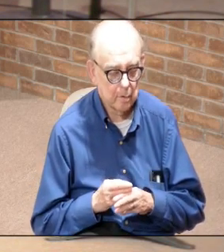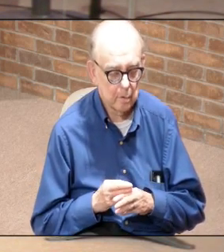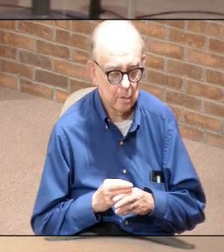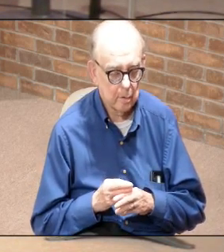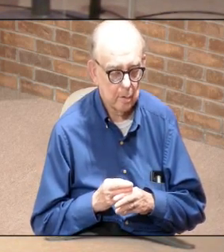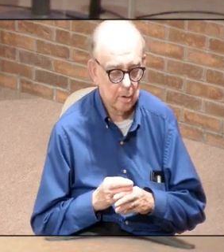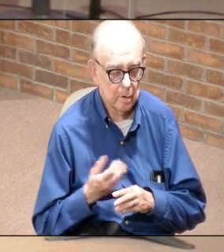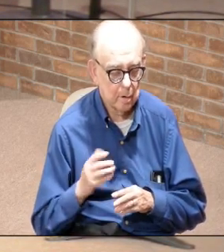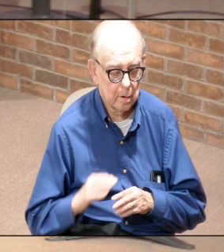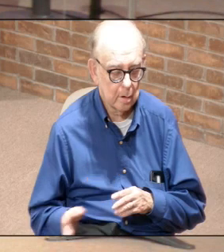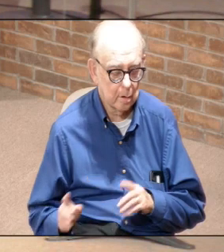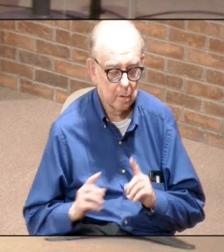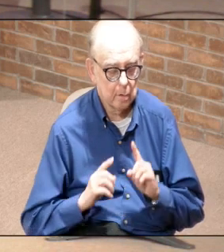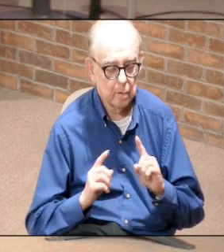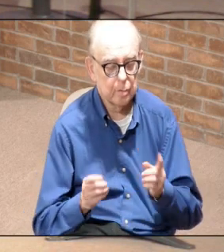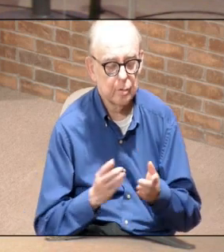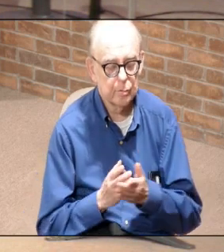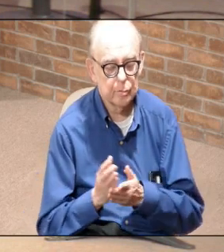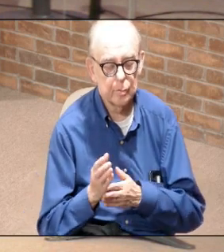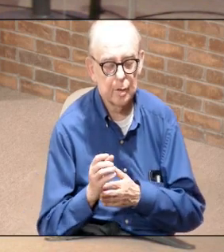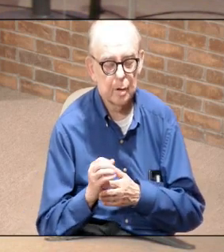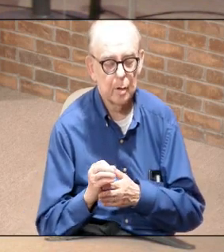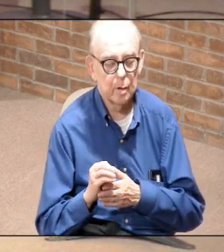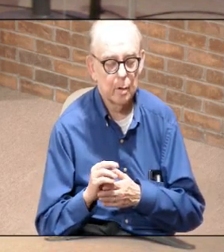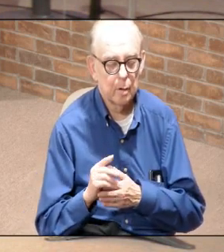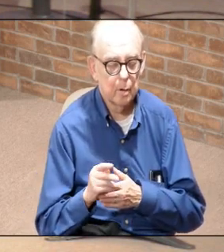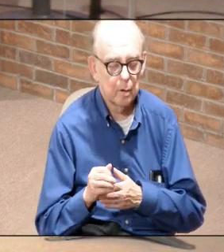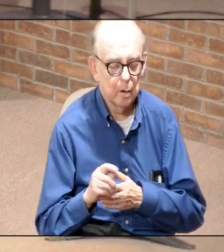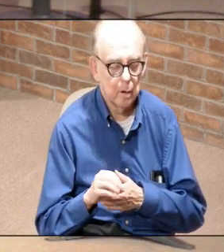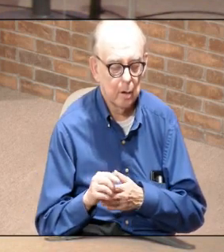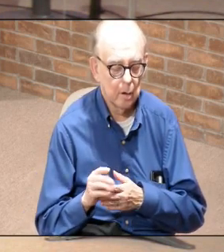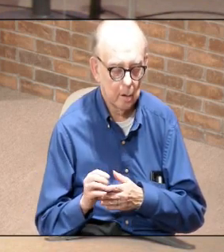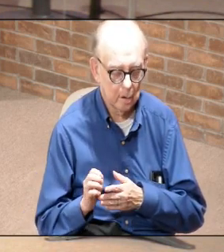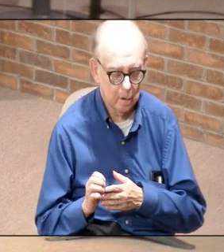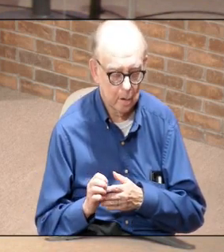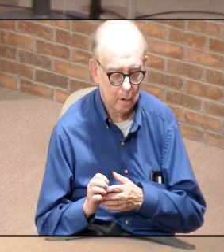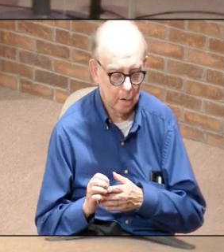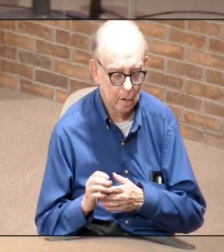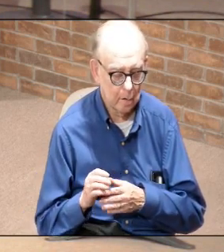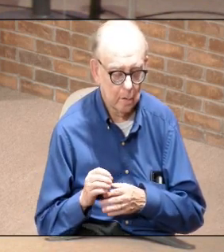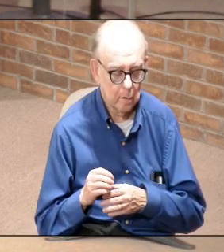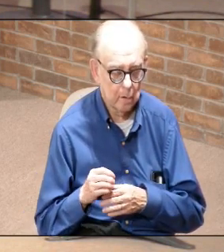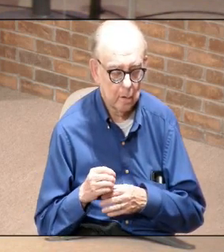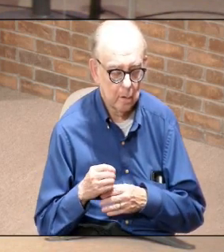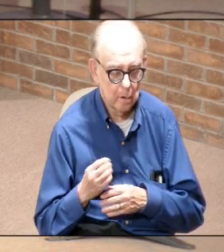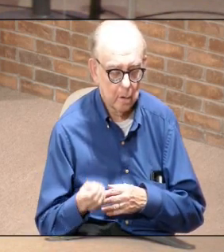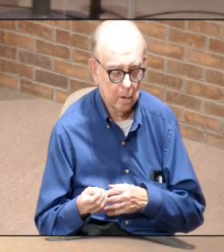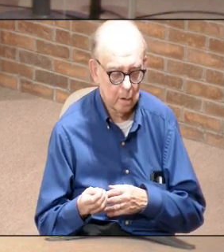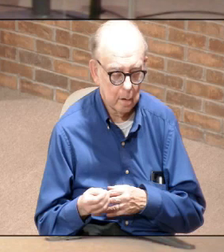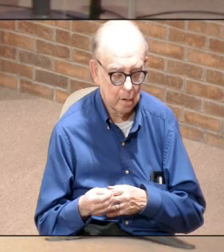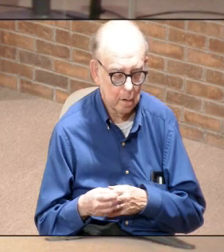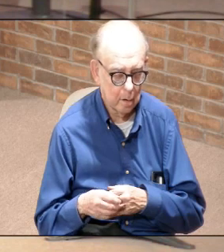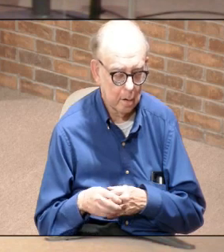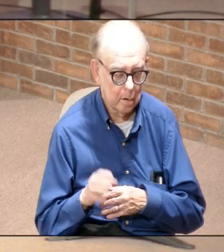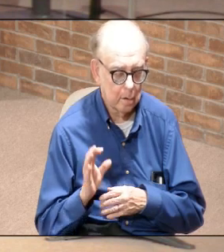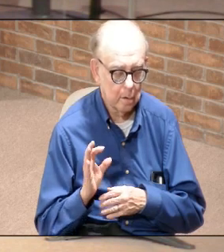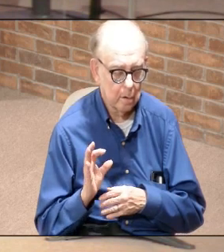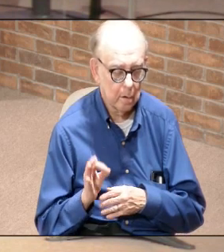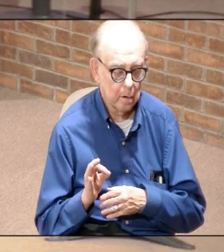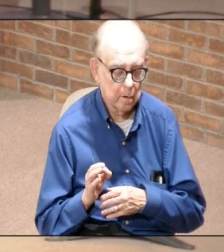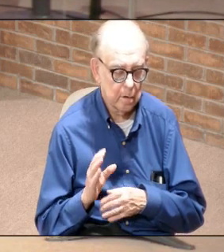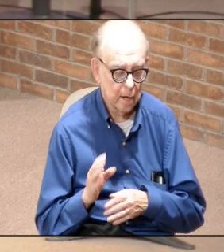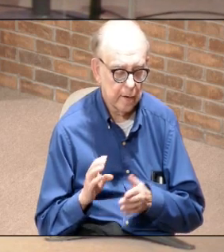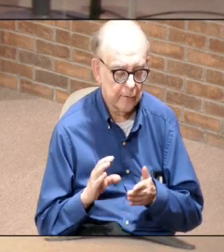Any child that comes through that orphanage, and then they have also are given to others, are given